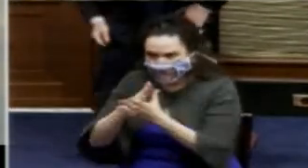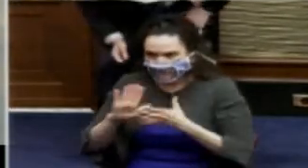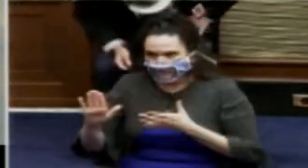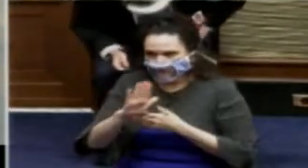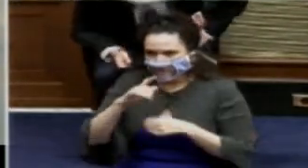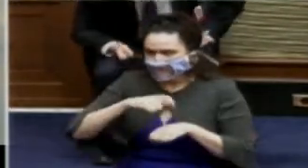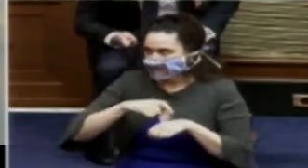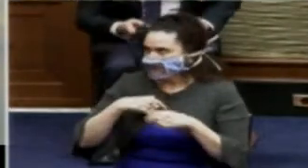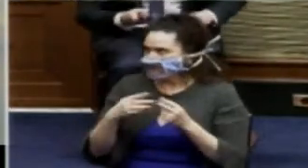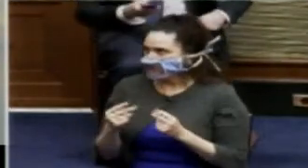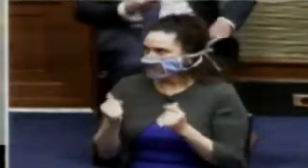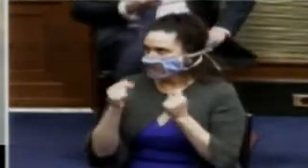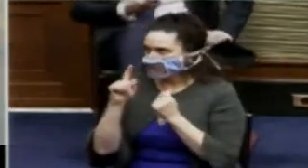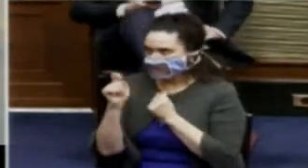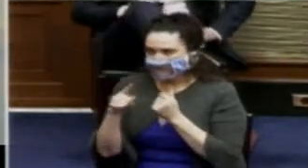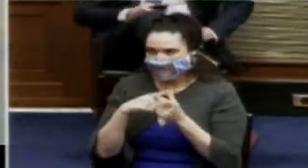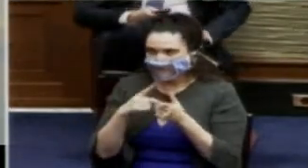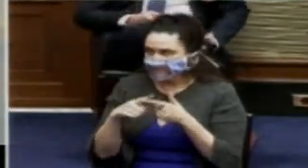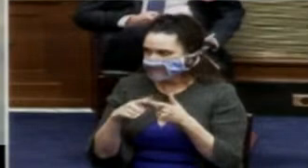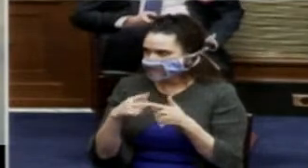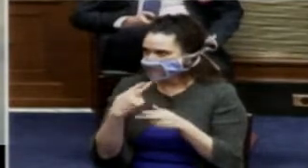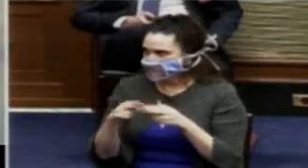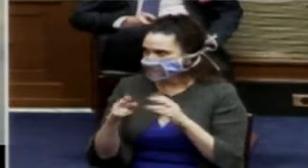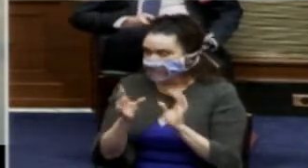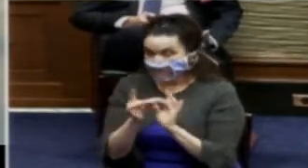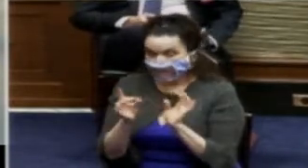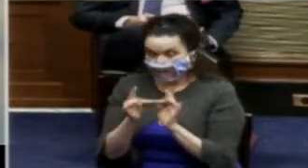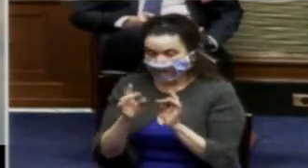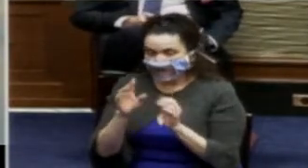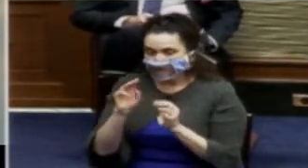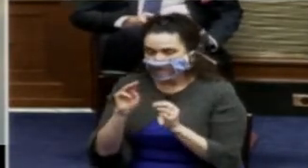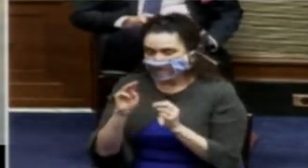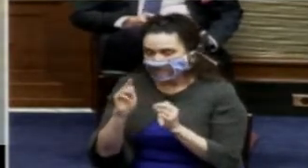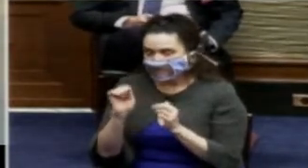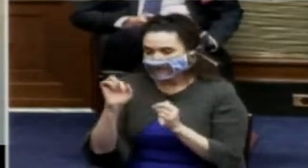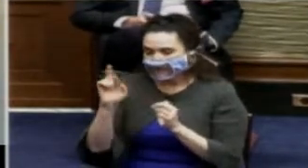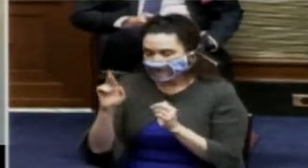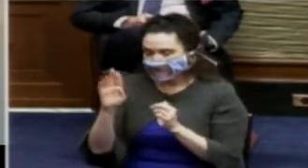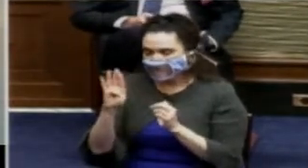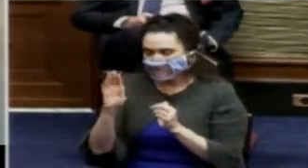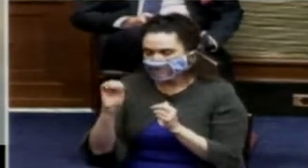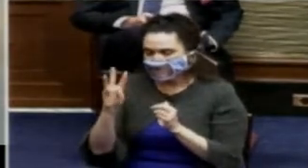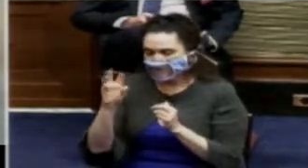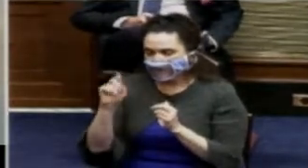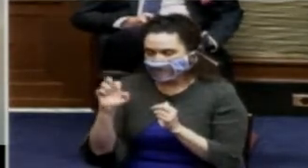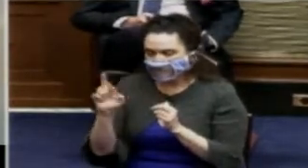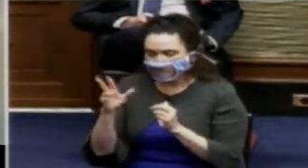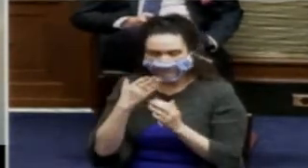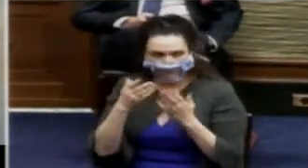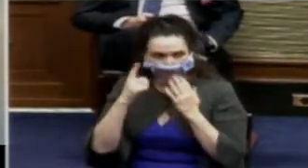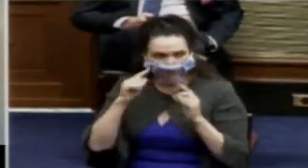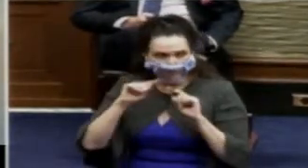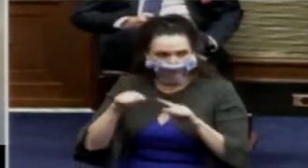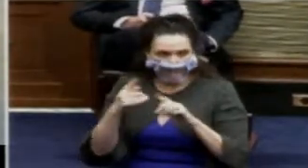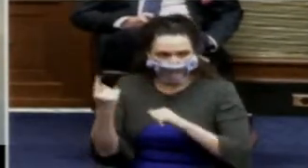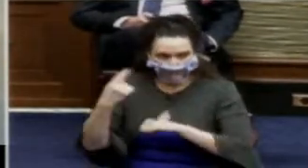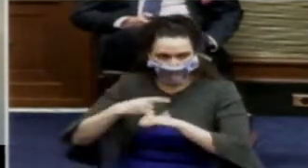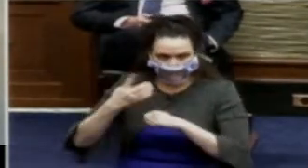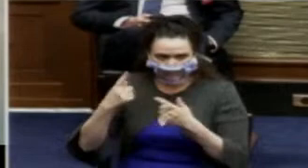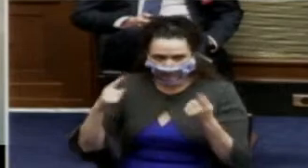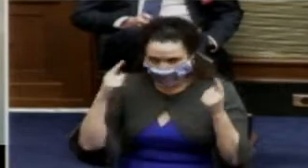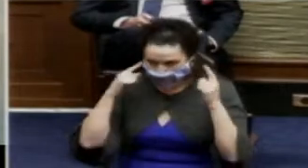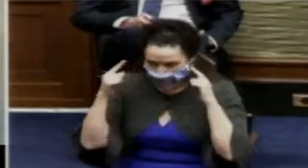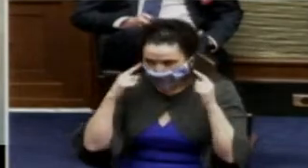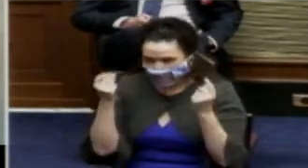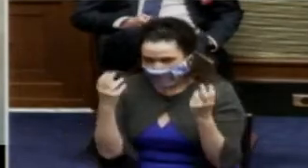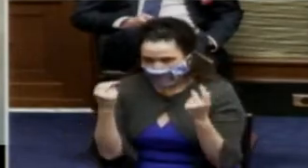quick question and then some comments. Mayor Bowser, thank you for coming today. You heard you've answered lots of